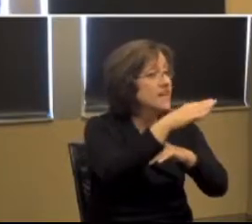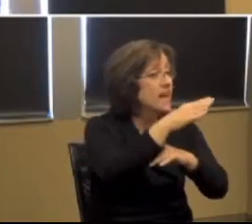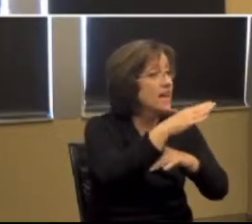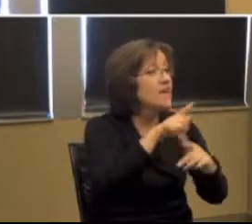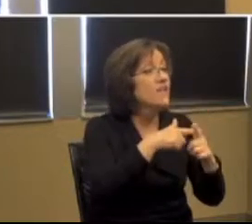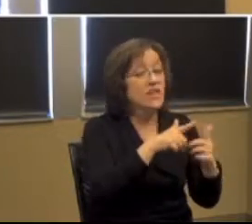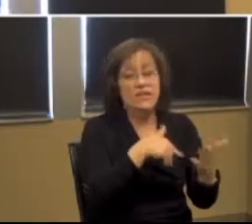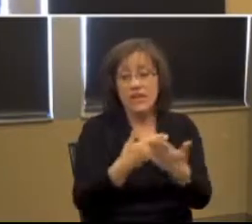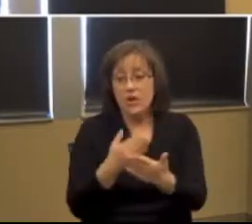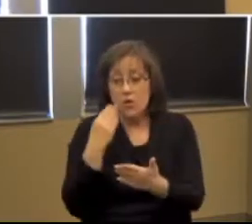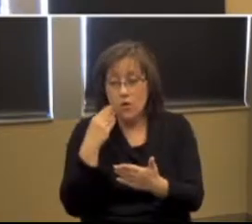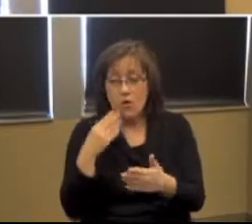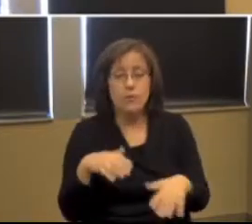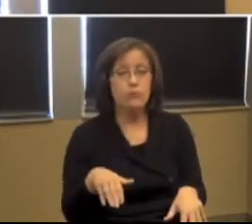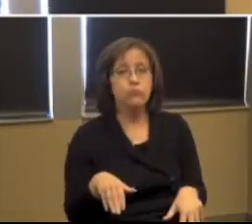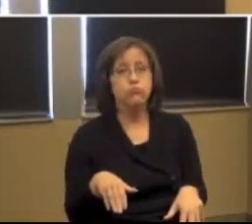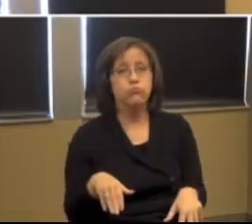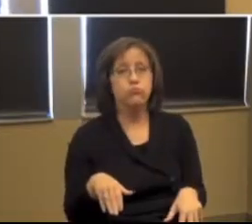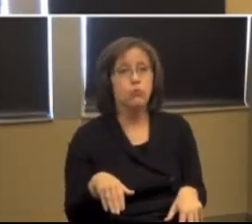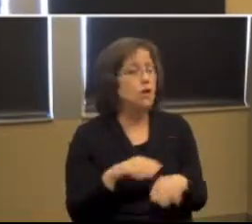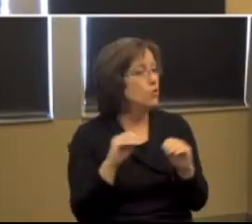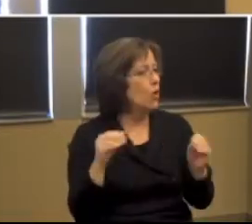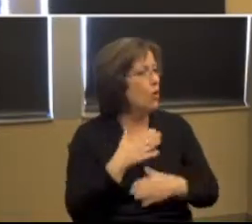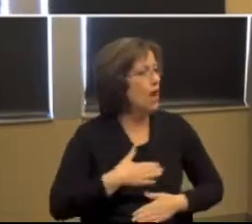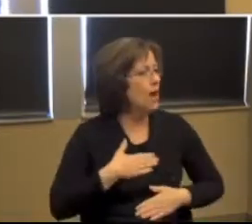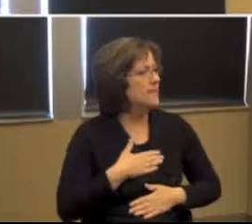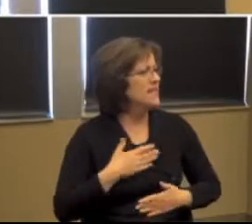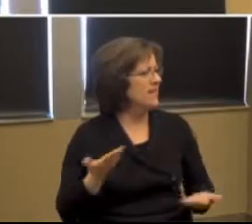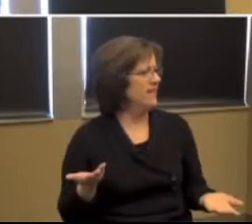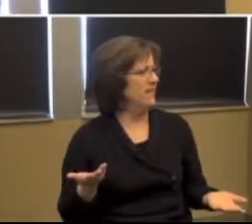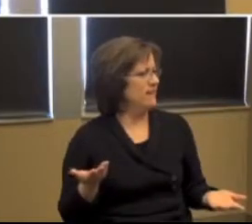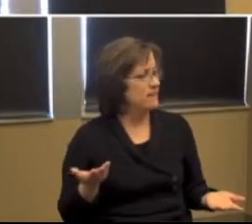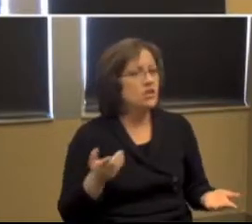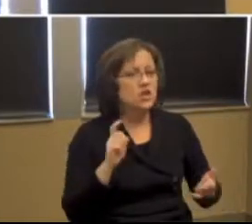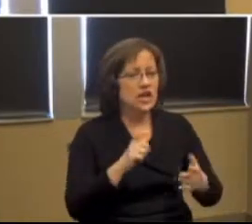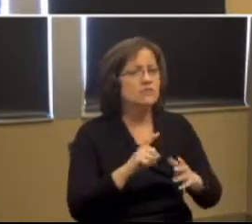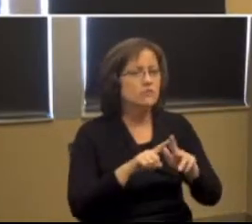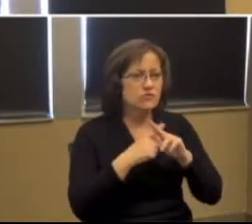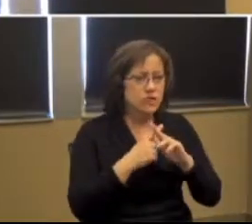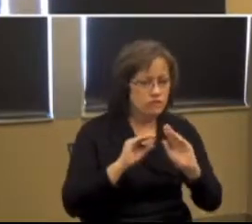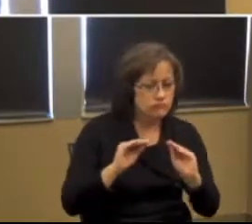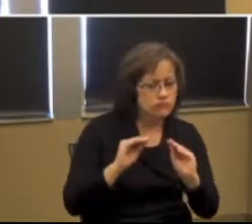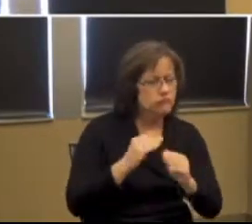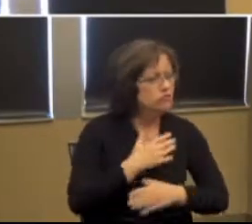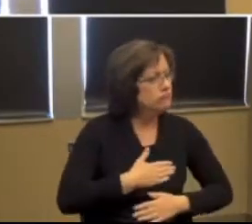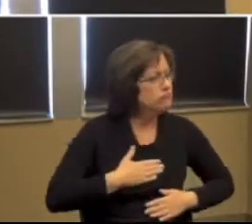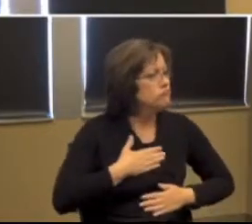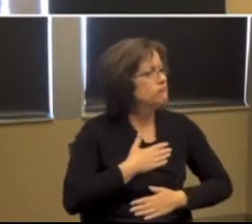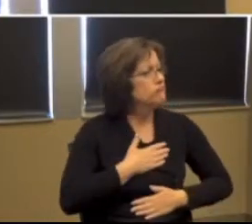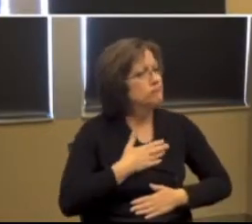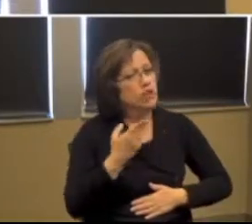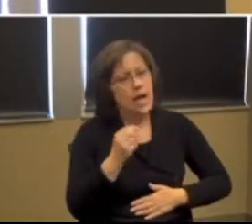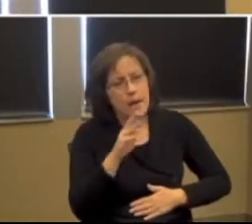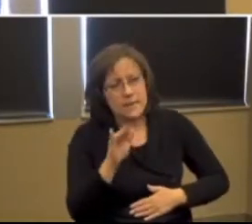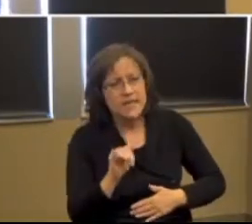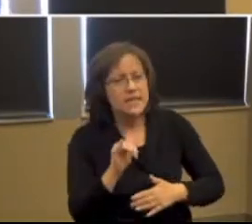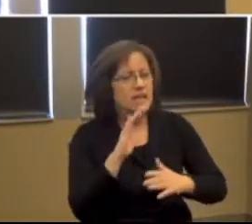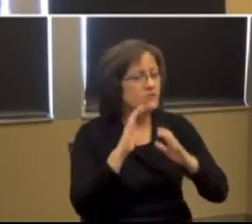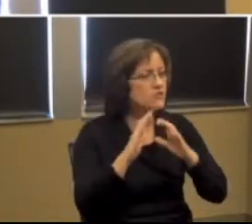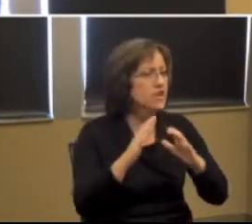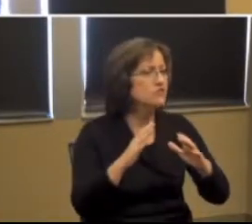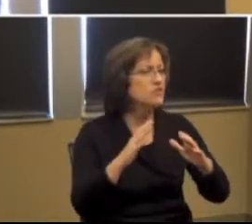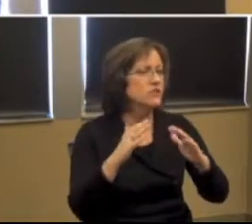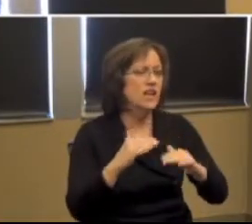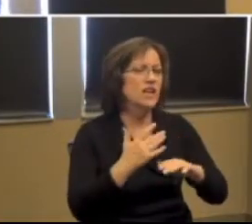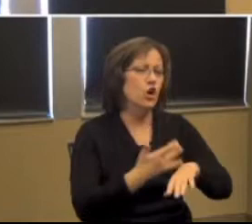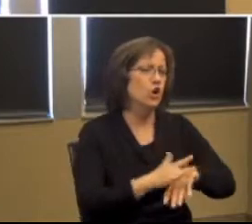no hobbies. And so we really have to start leisure and hobby conversation at a much younger age than